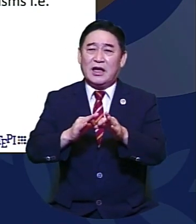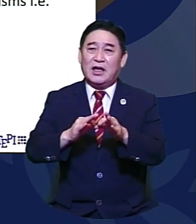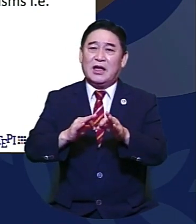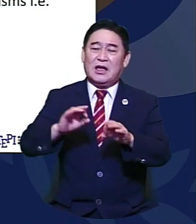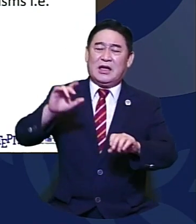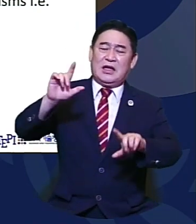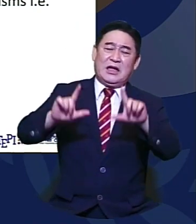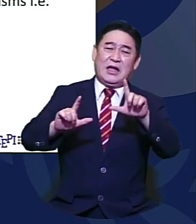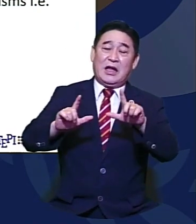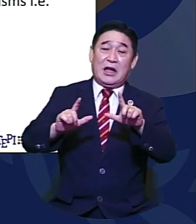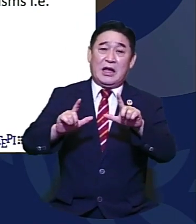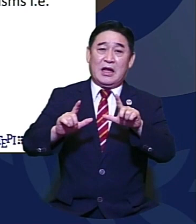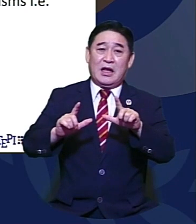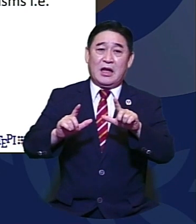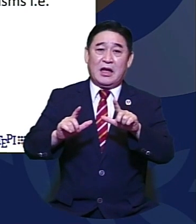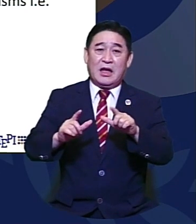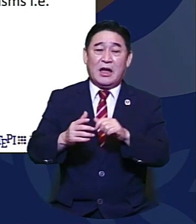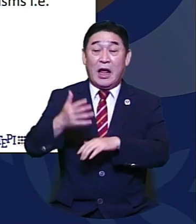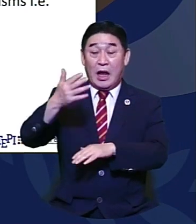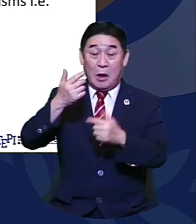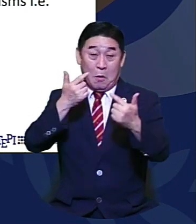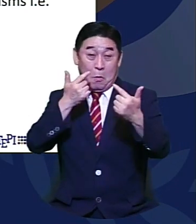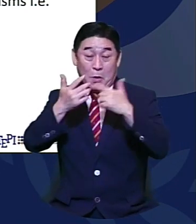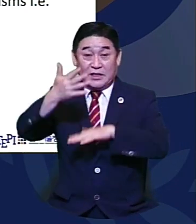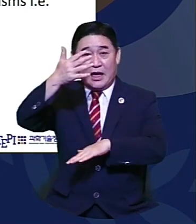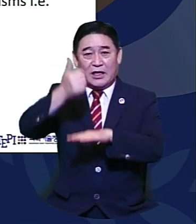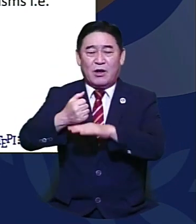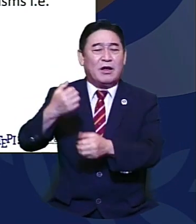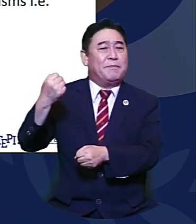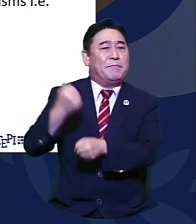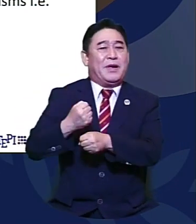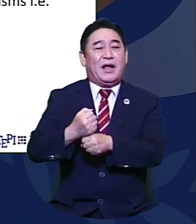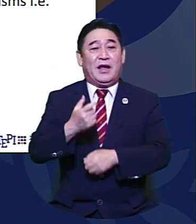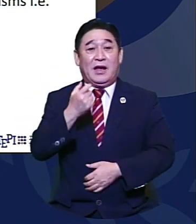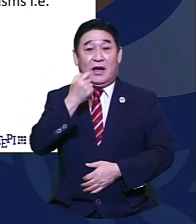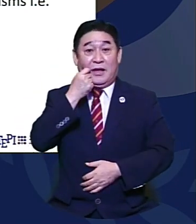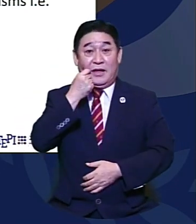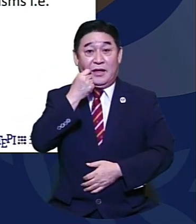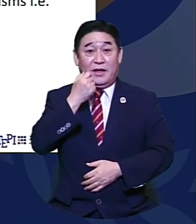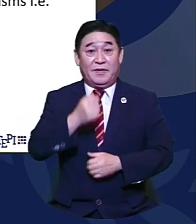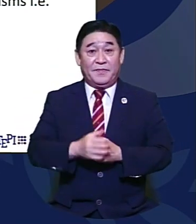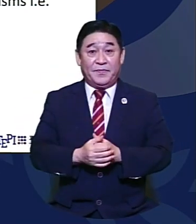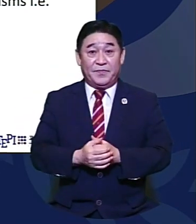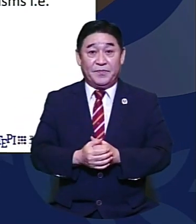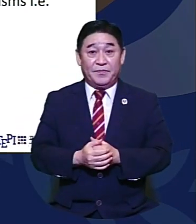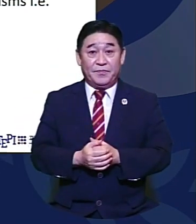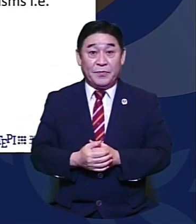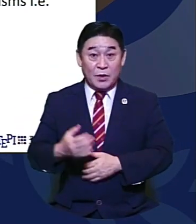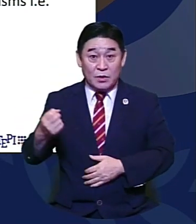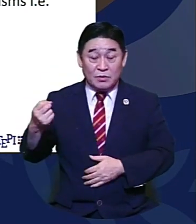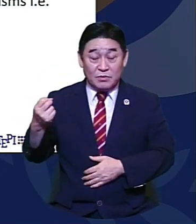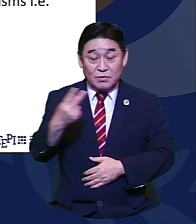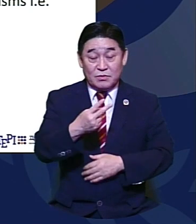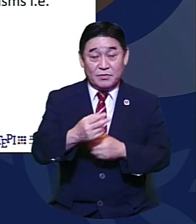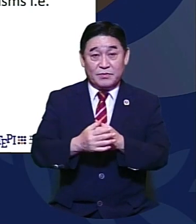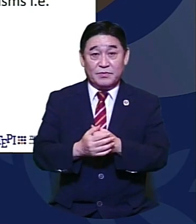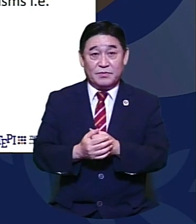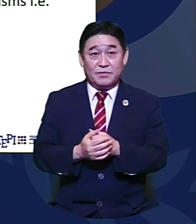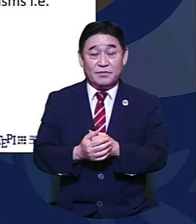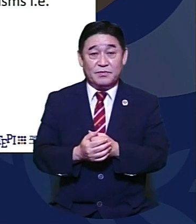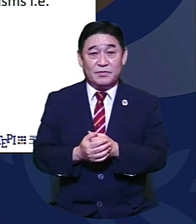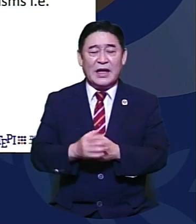you want to make at first. And also, the digital technologies, along